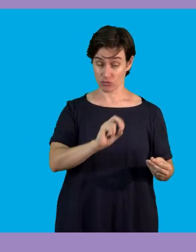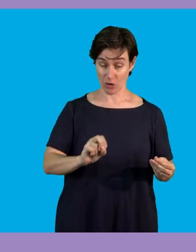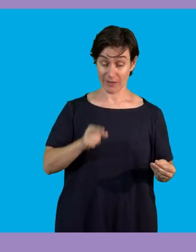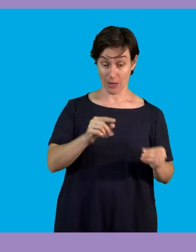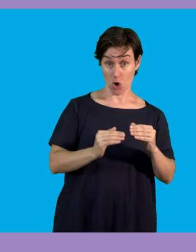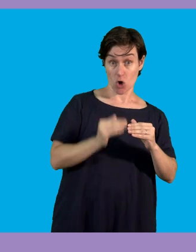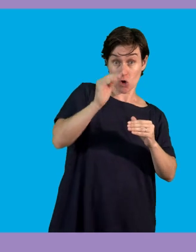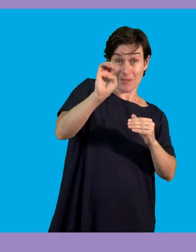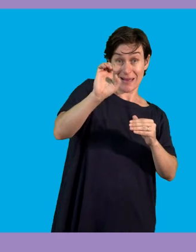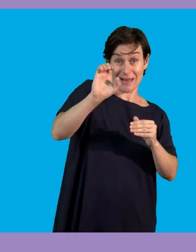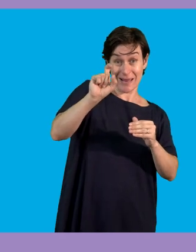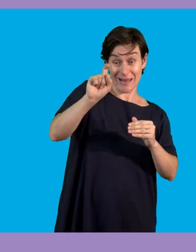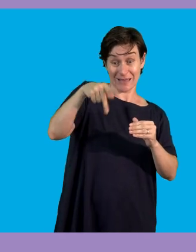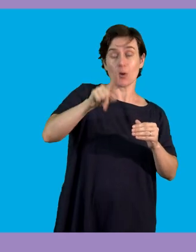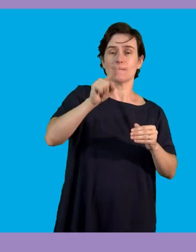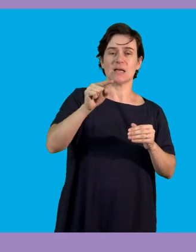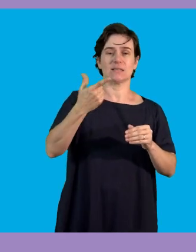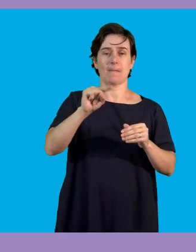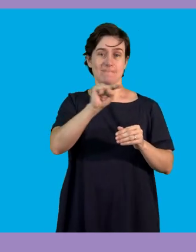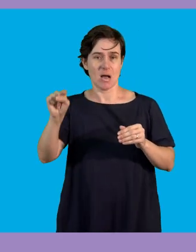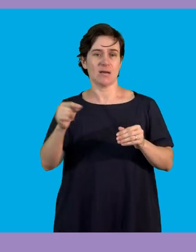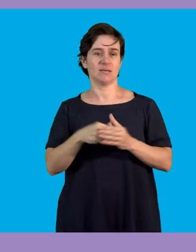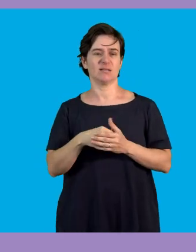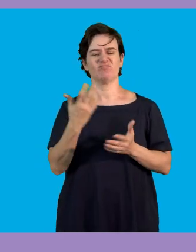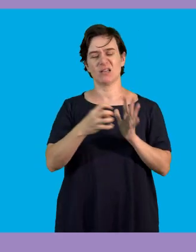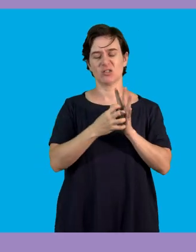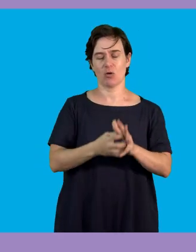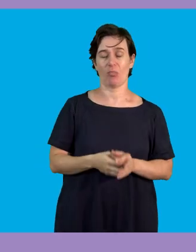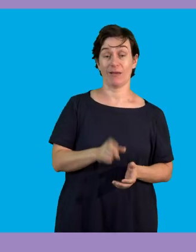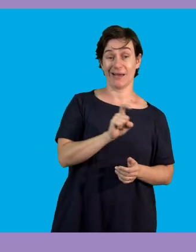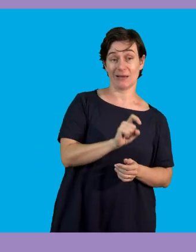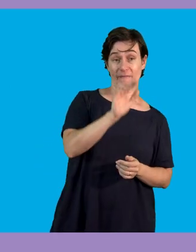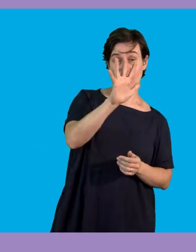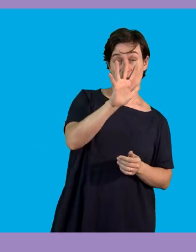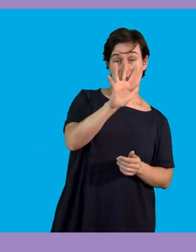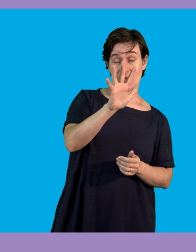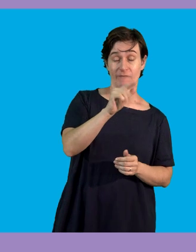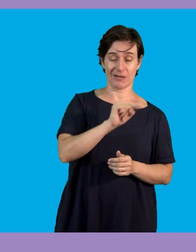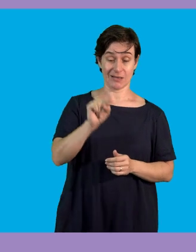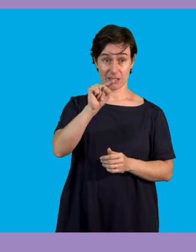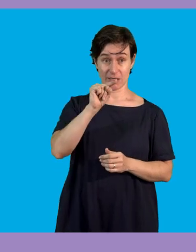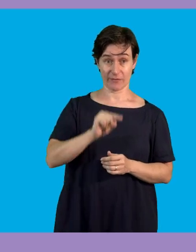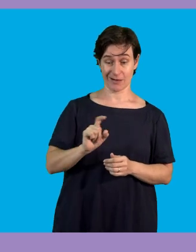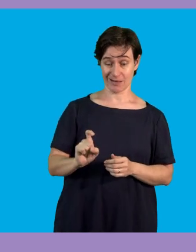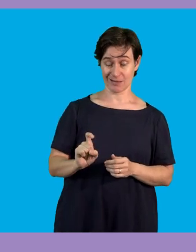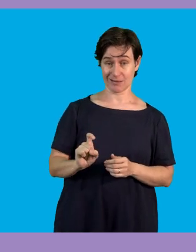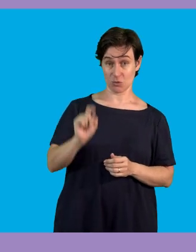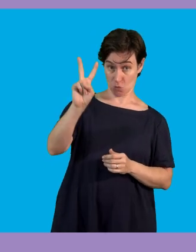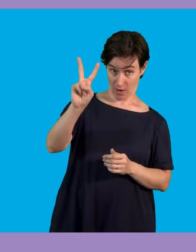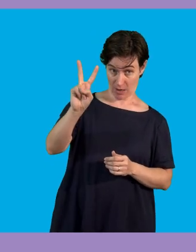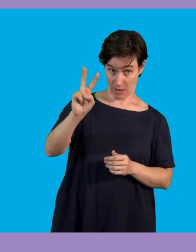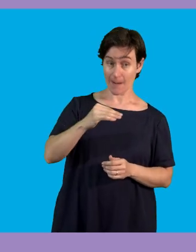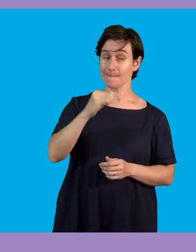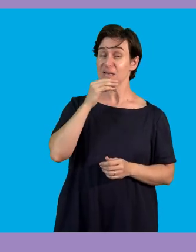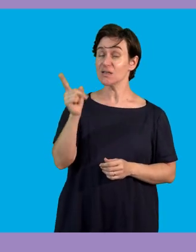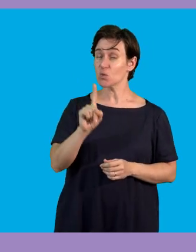and subtract the exponents. And that would be, if we have x to the exponent 5 divided by x